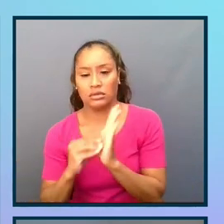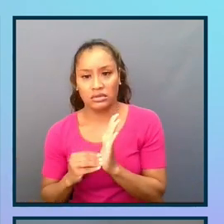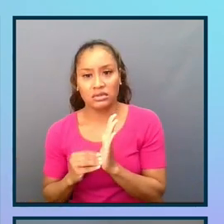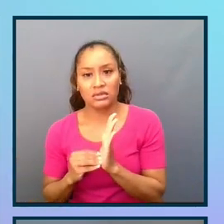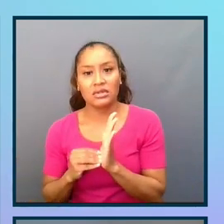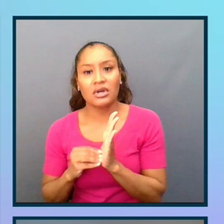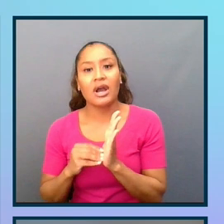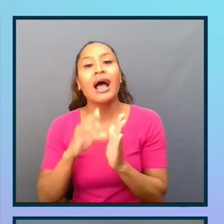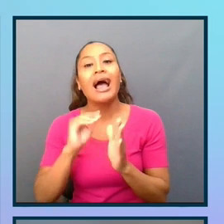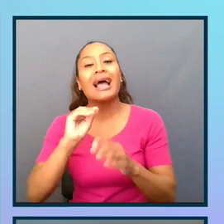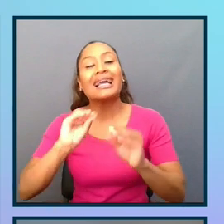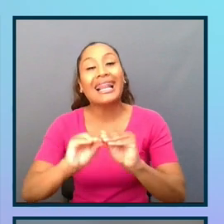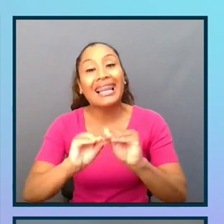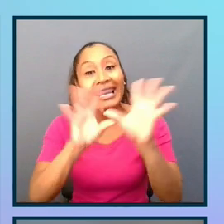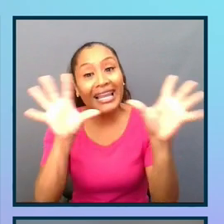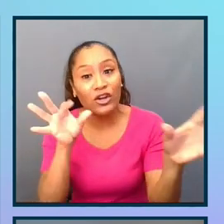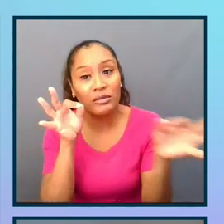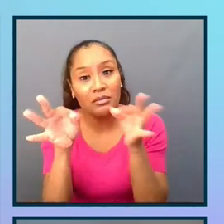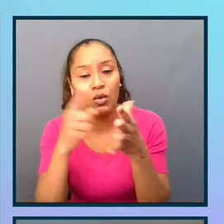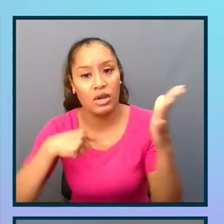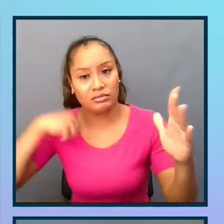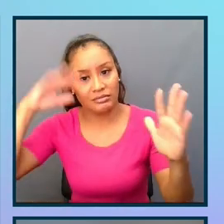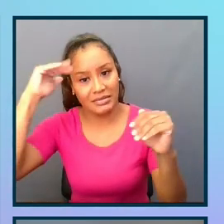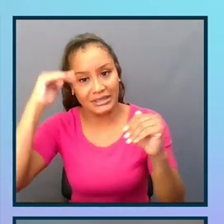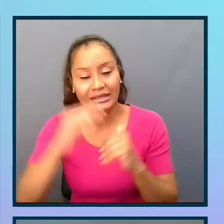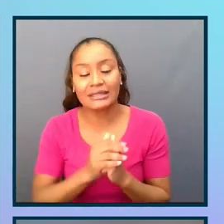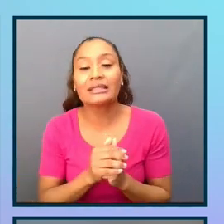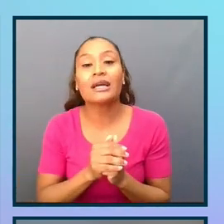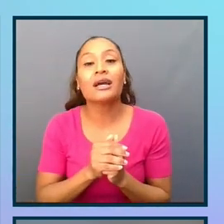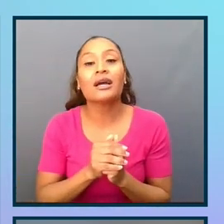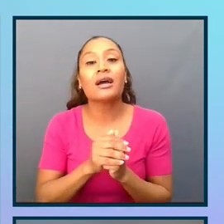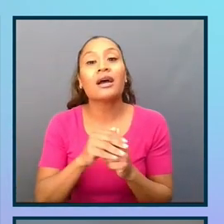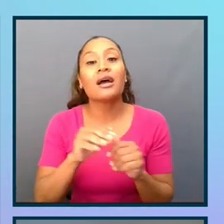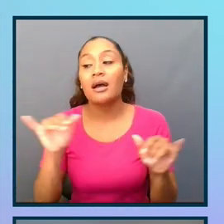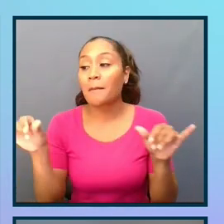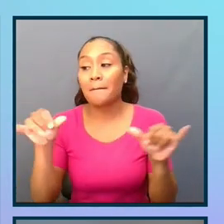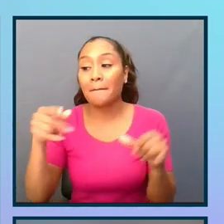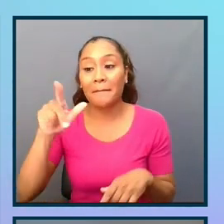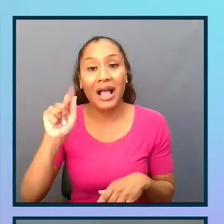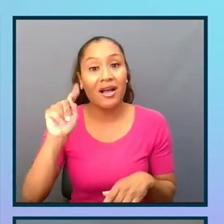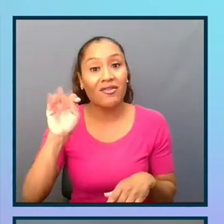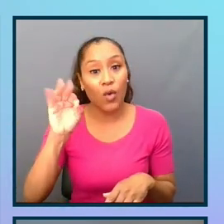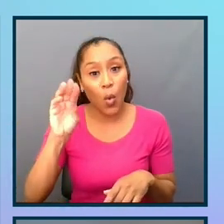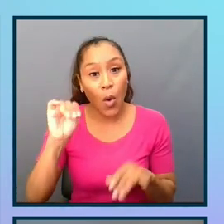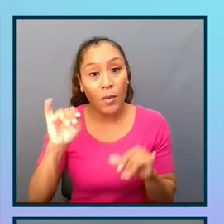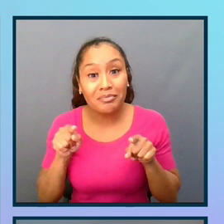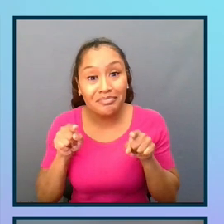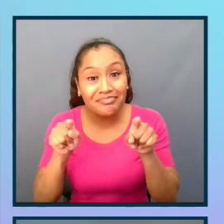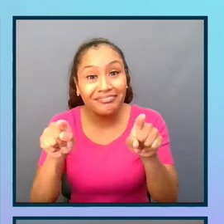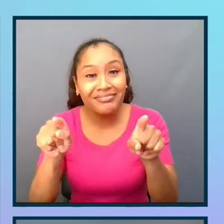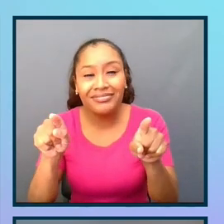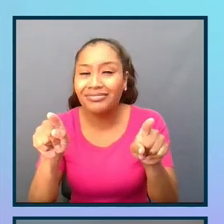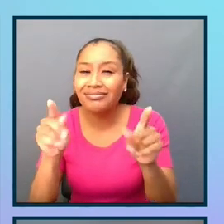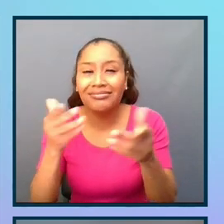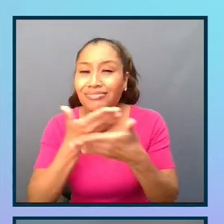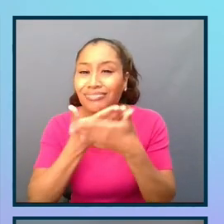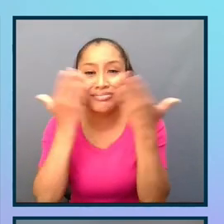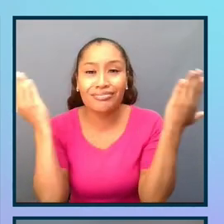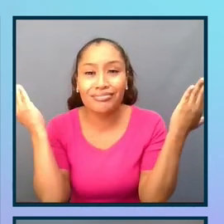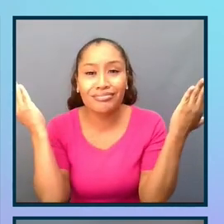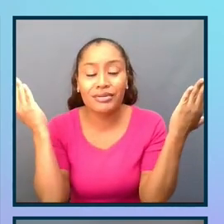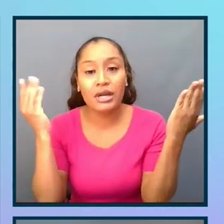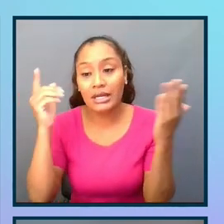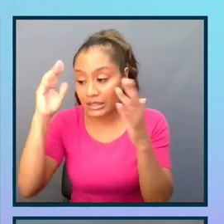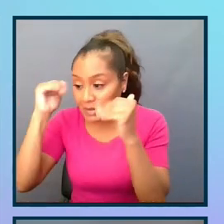before moving forward. Second, platform parity doesn't exist. Design components that are expected within each